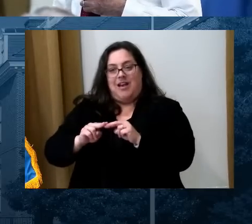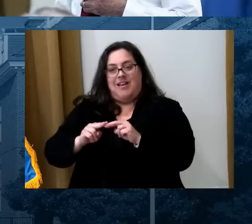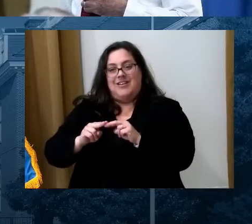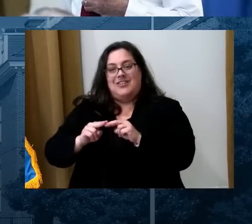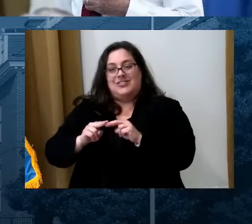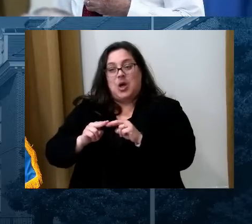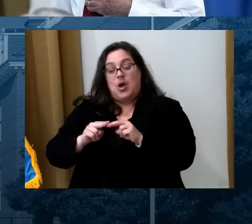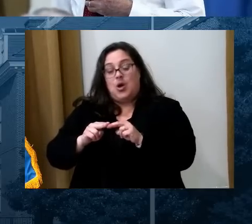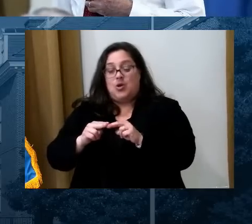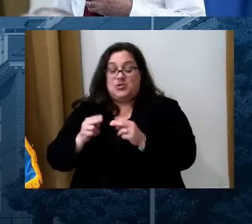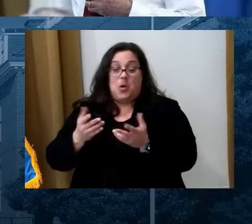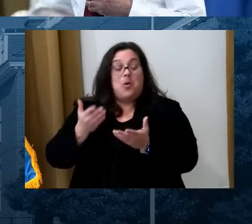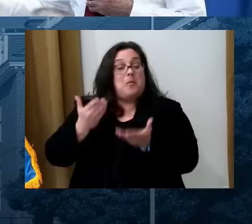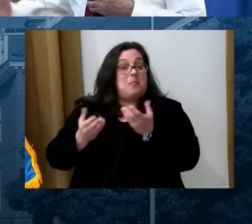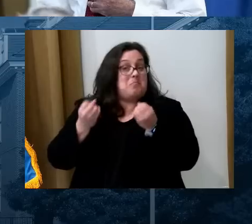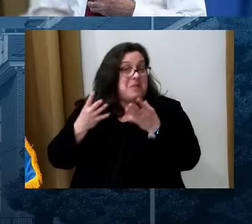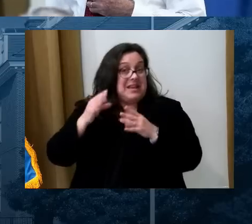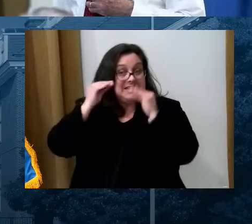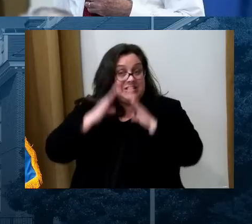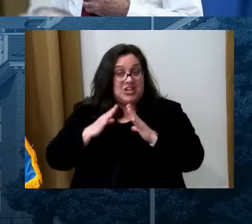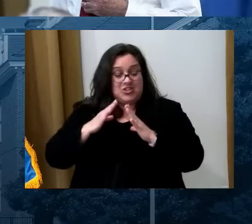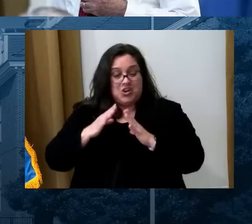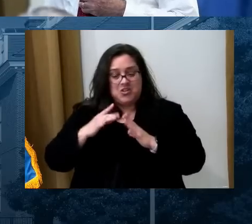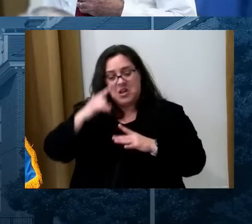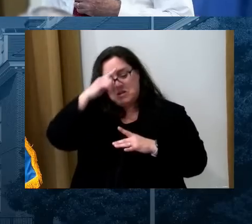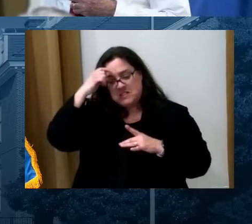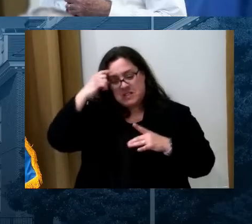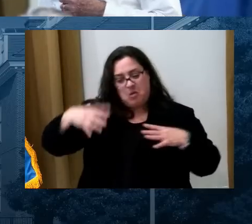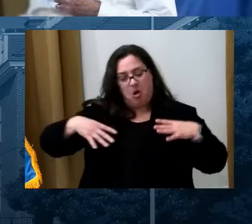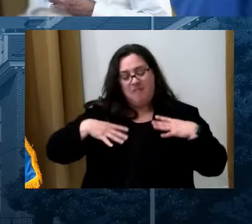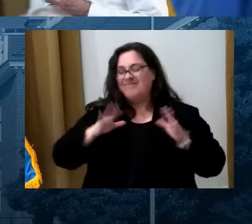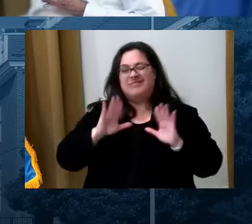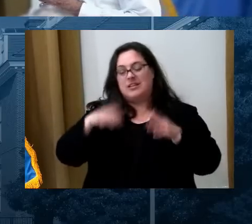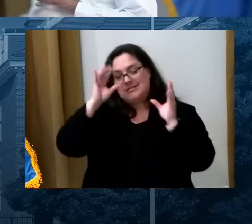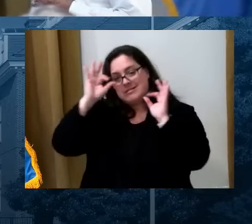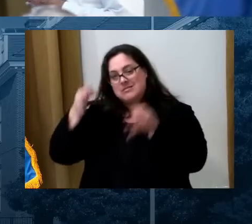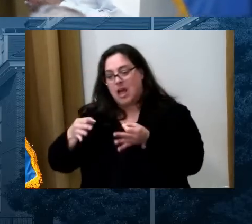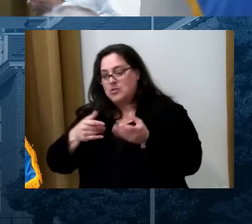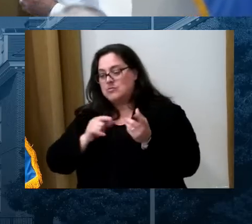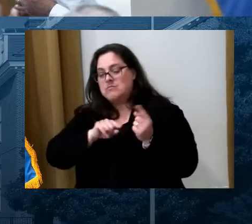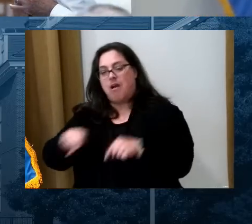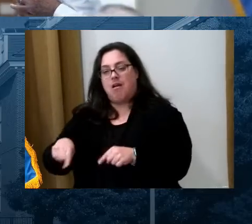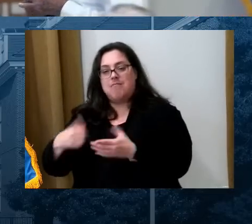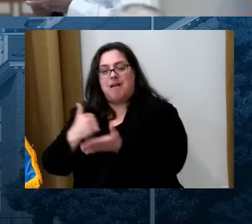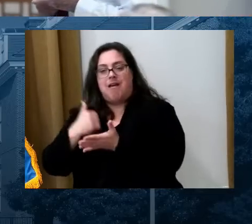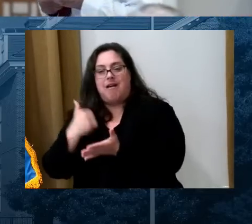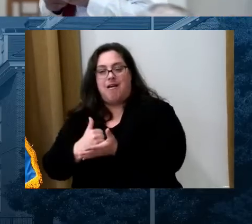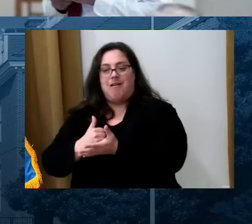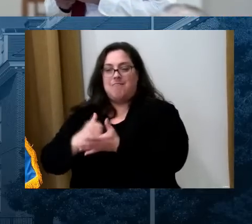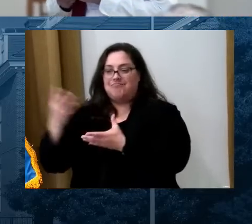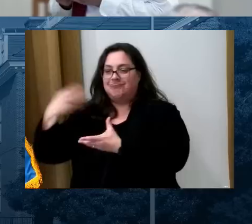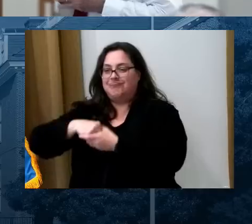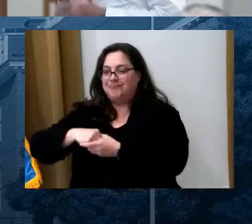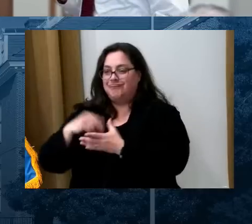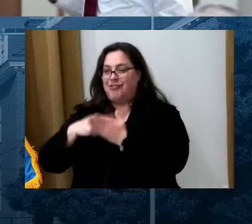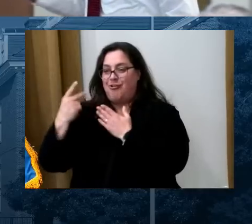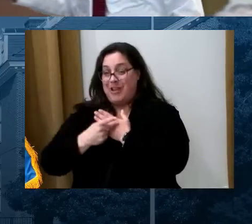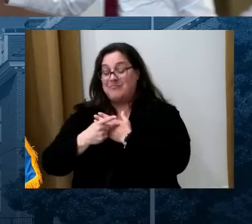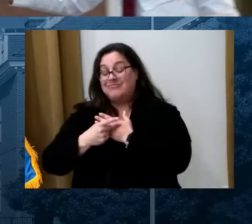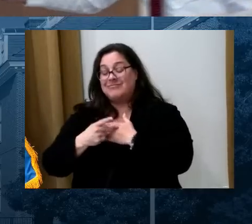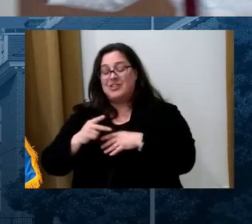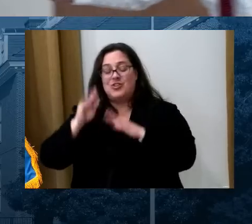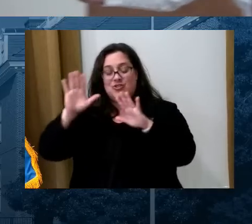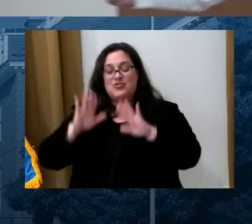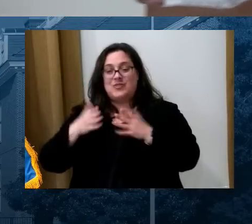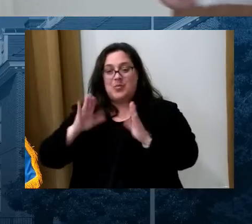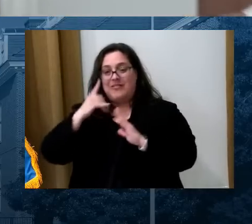taking maybe the summer off a little bit, to come and participate as well. It's a big focus for us as we try to address that lost learning.